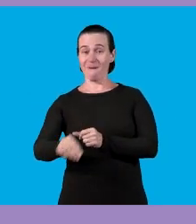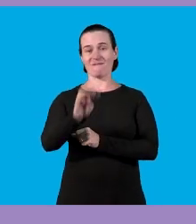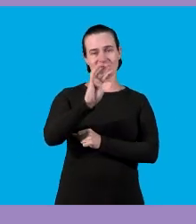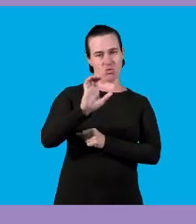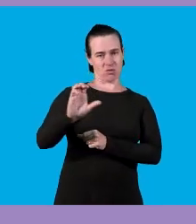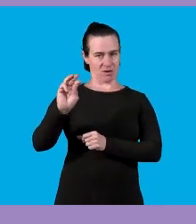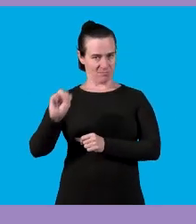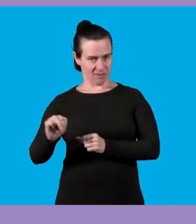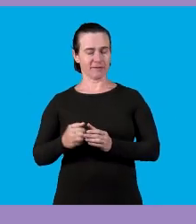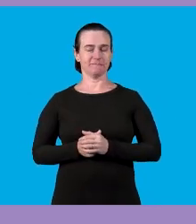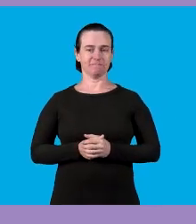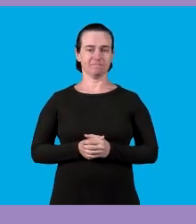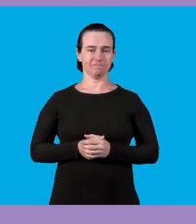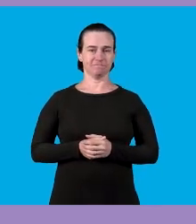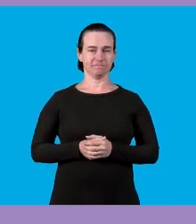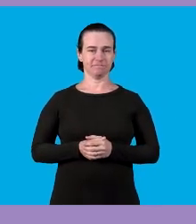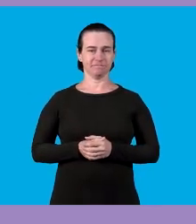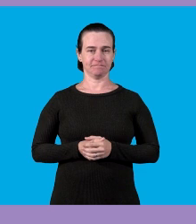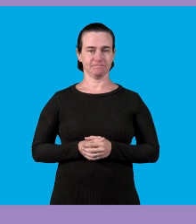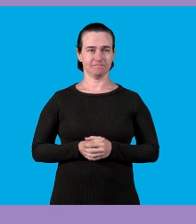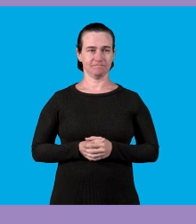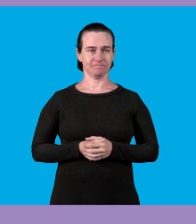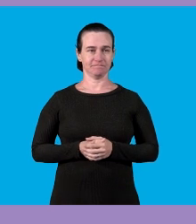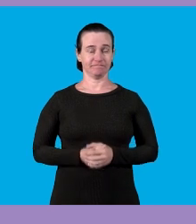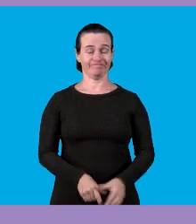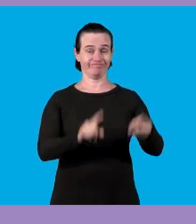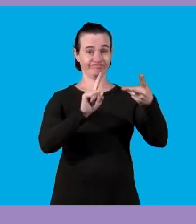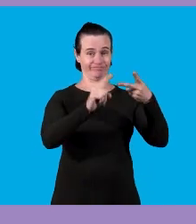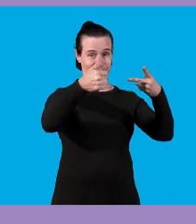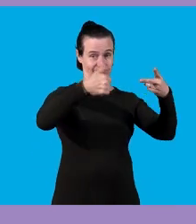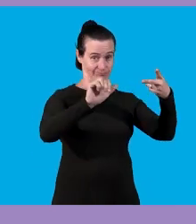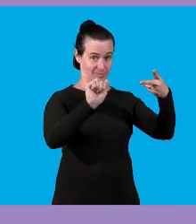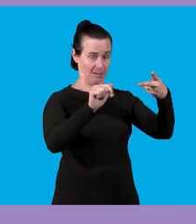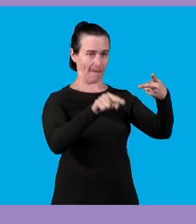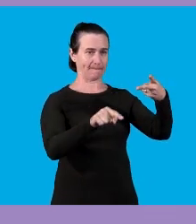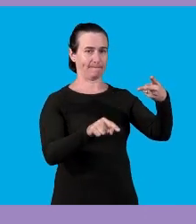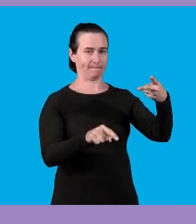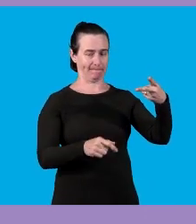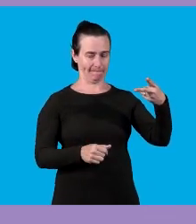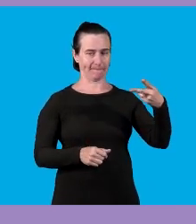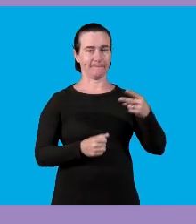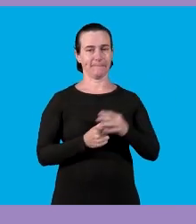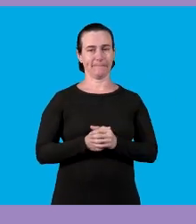4 centimeters. Now, question